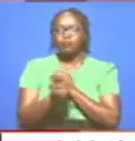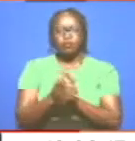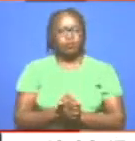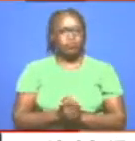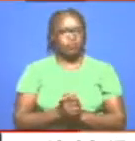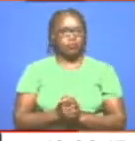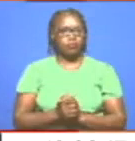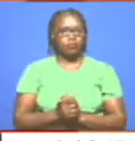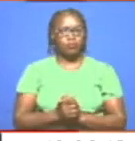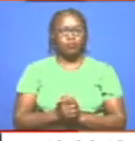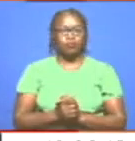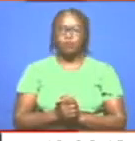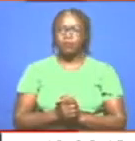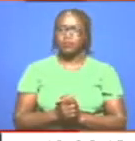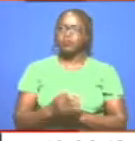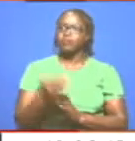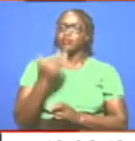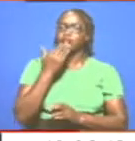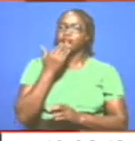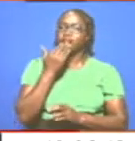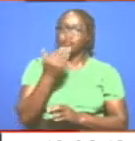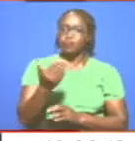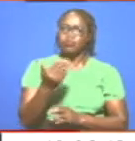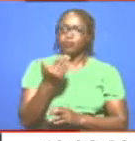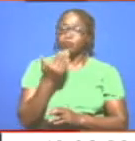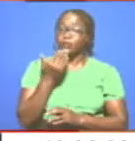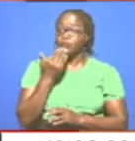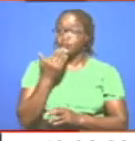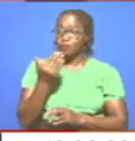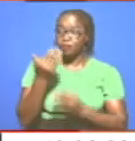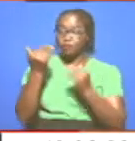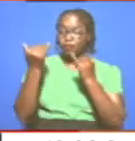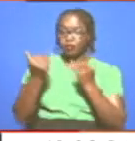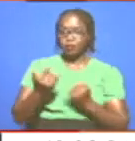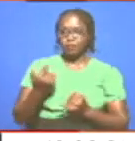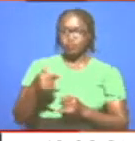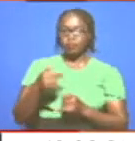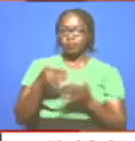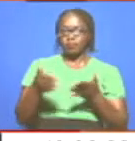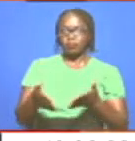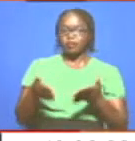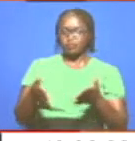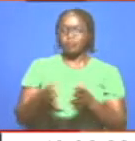First of all, thank you, Mr. Wahome, for inviting us here.